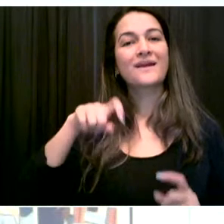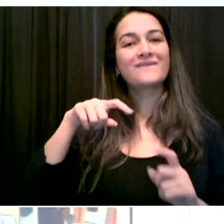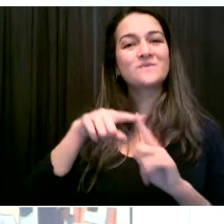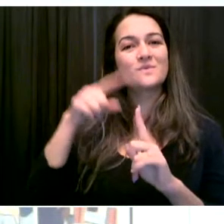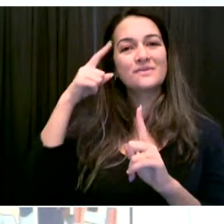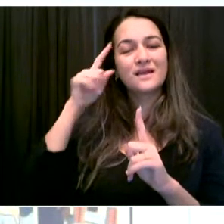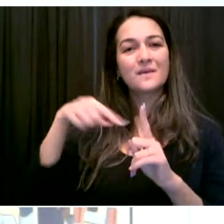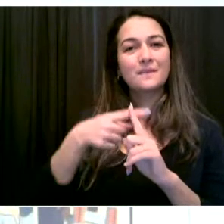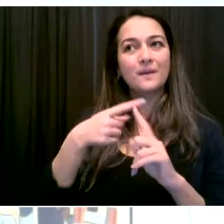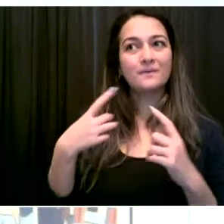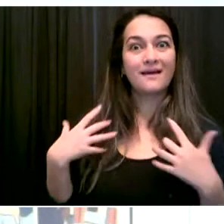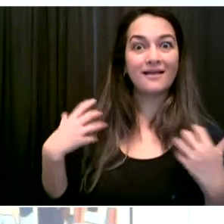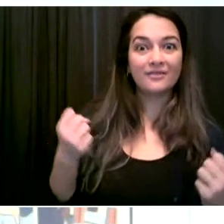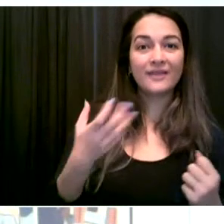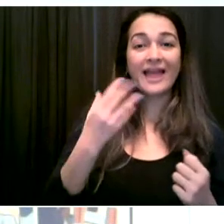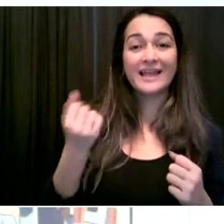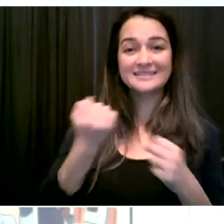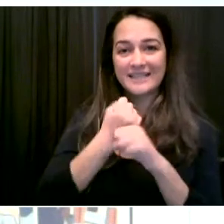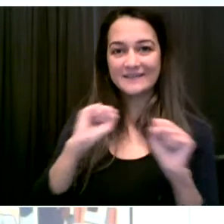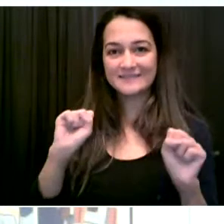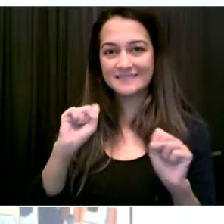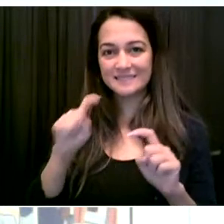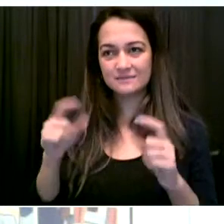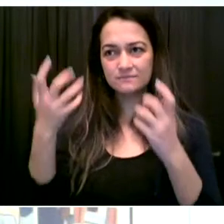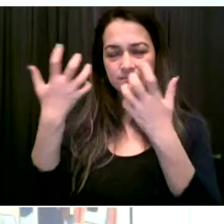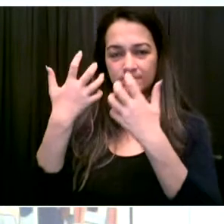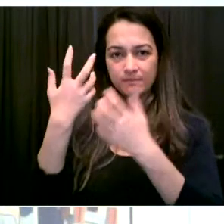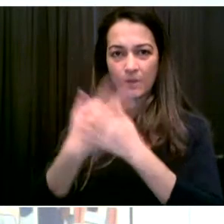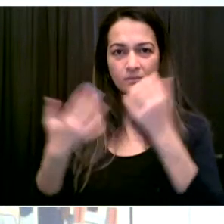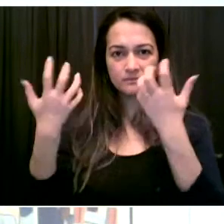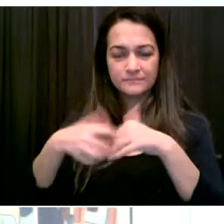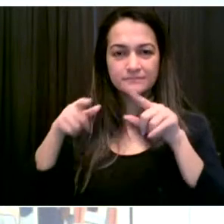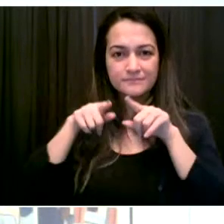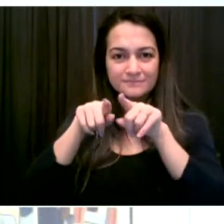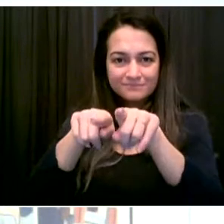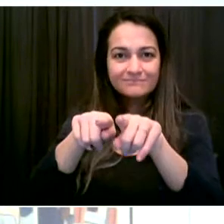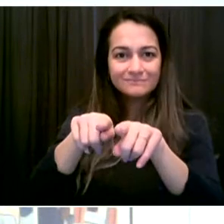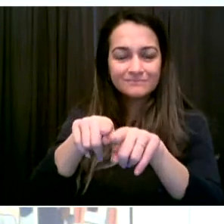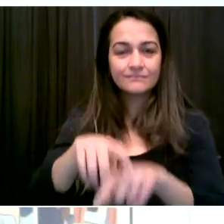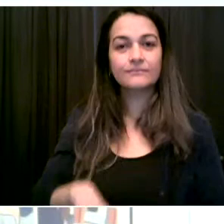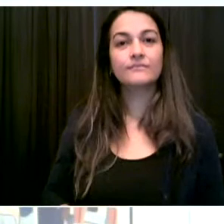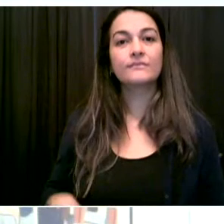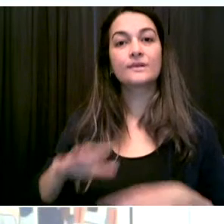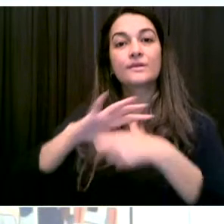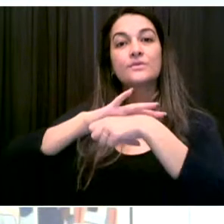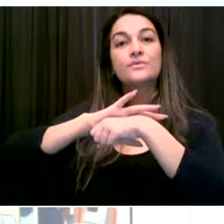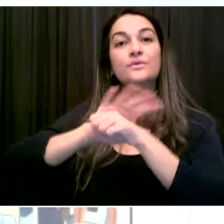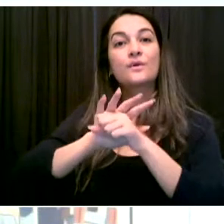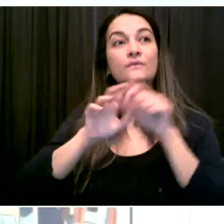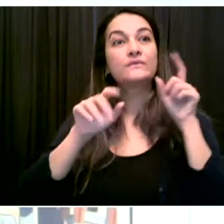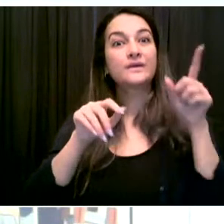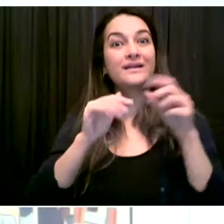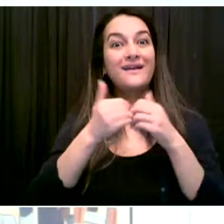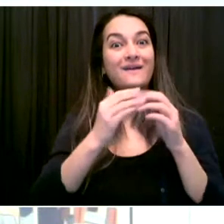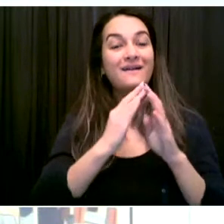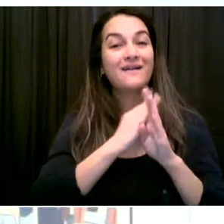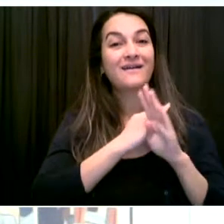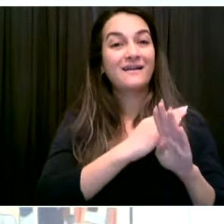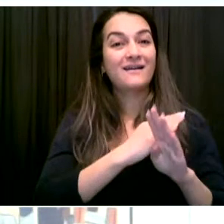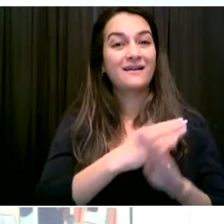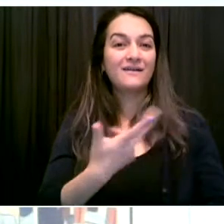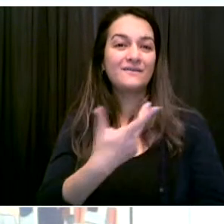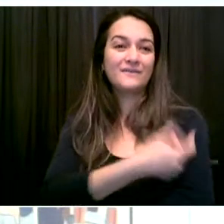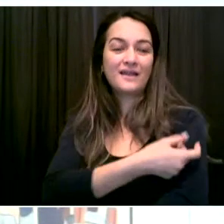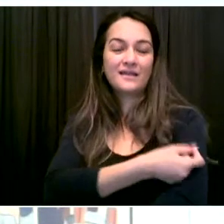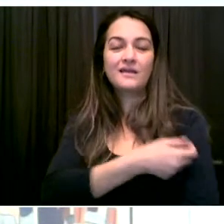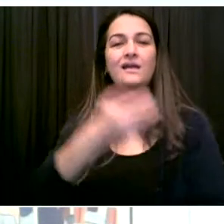we have talked about our layered approach to COVID-19 prevention, masking, distancing,